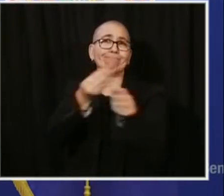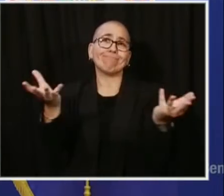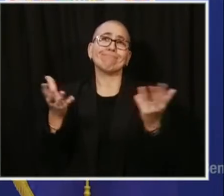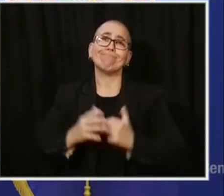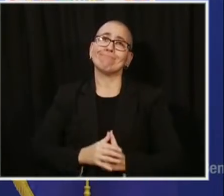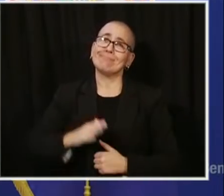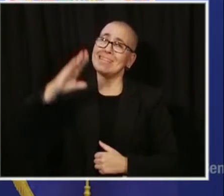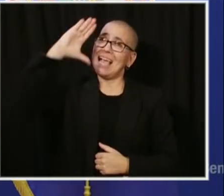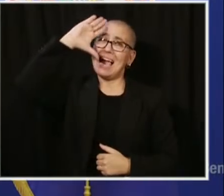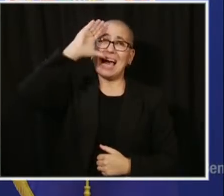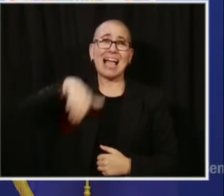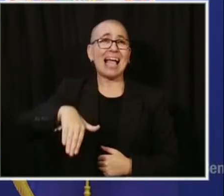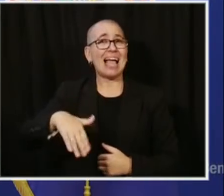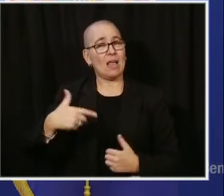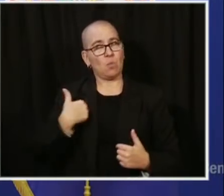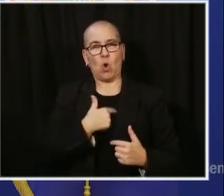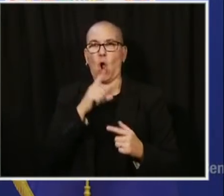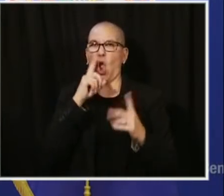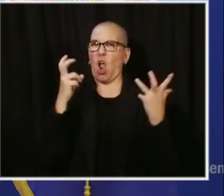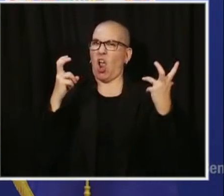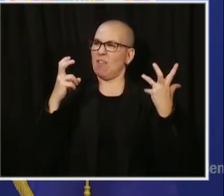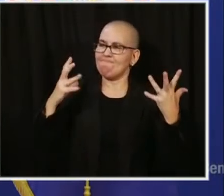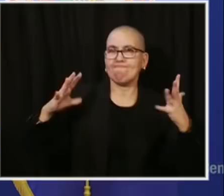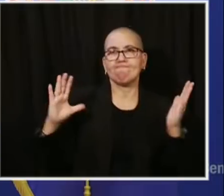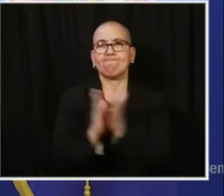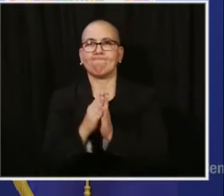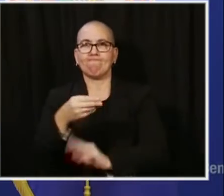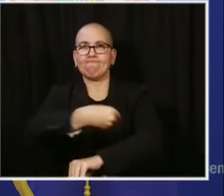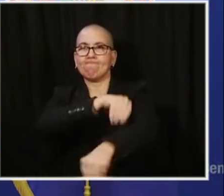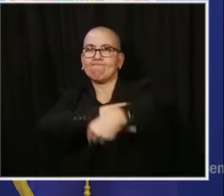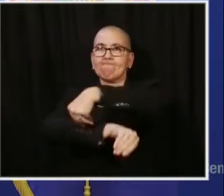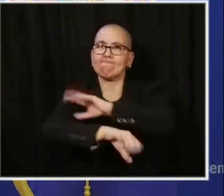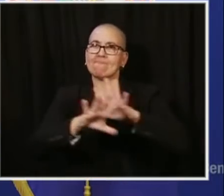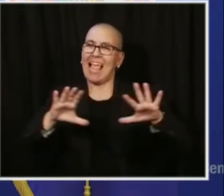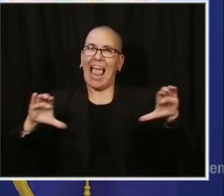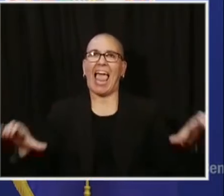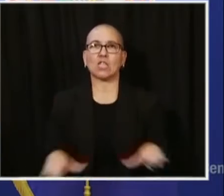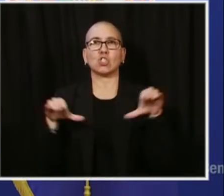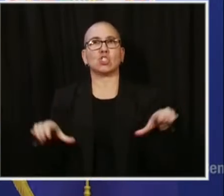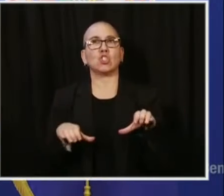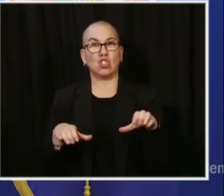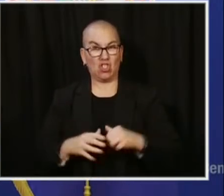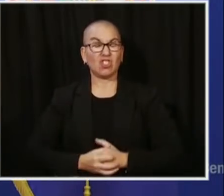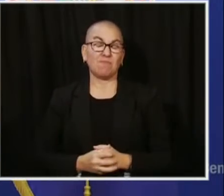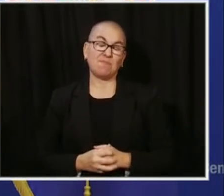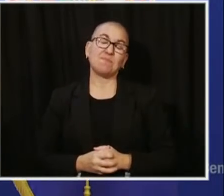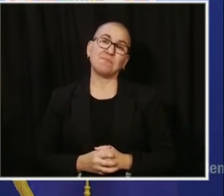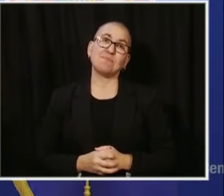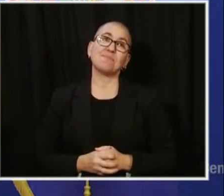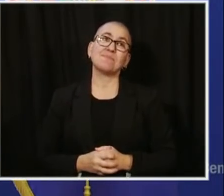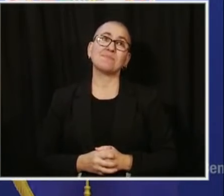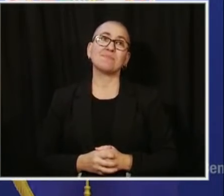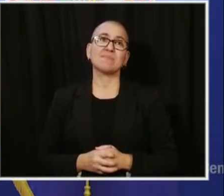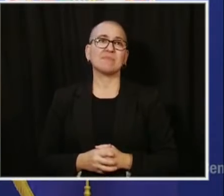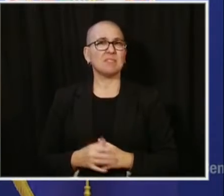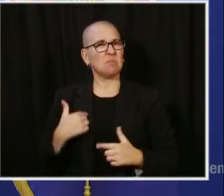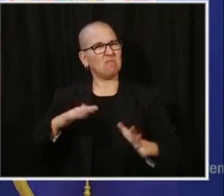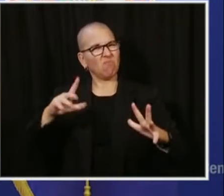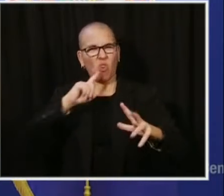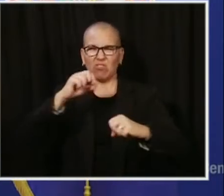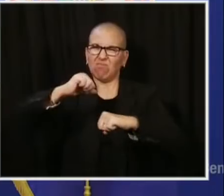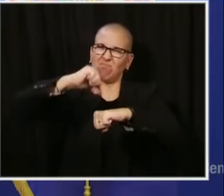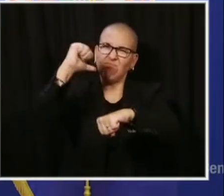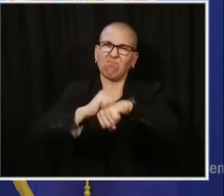and here we are. So just like I've said before, we are a resilient people. We're pretty